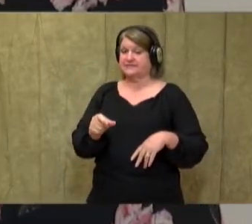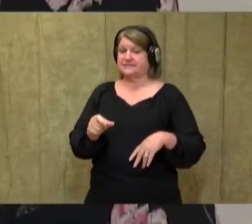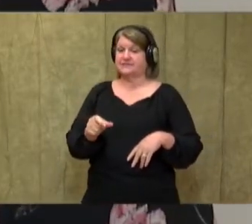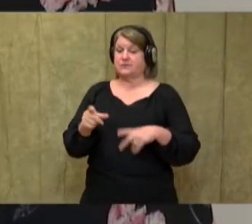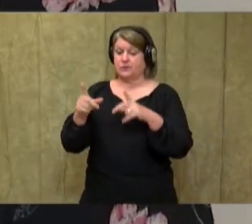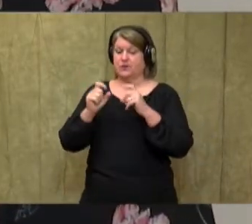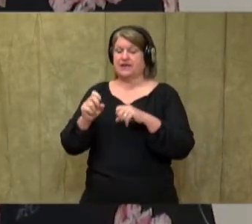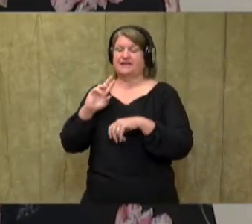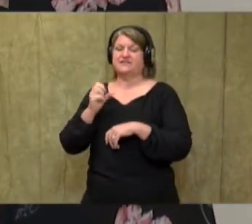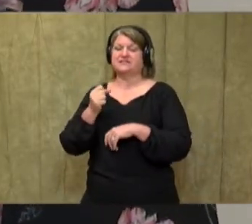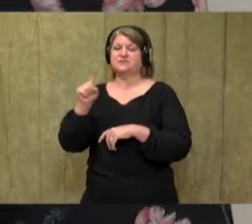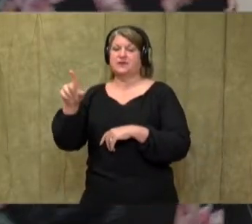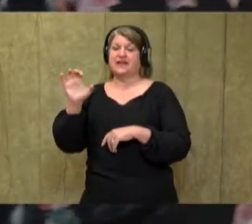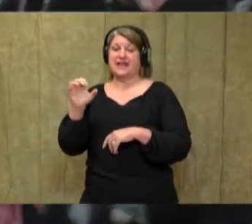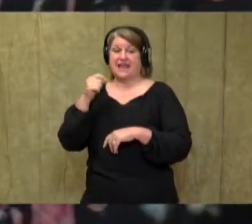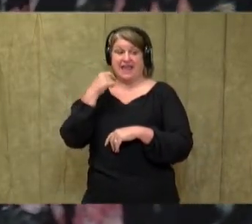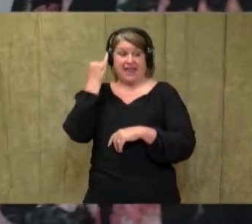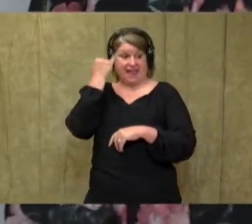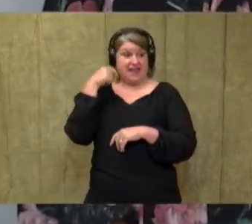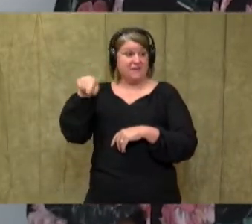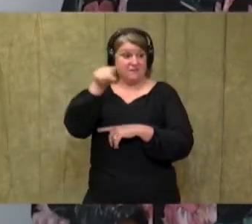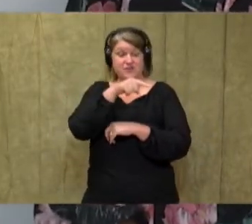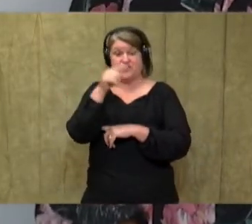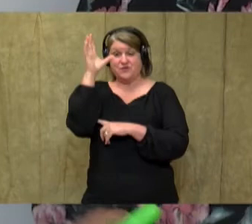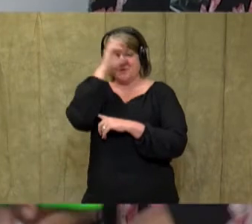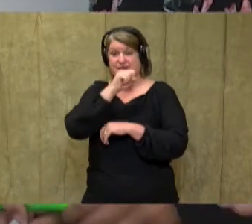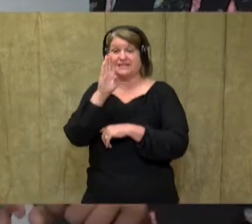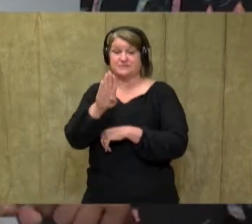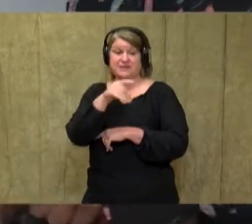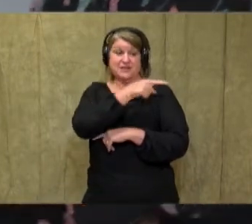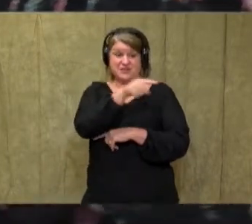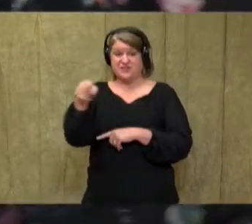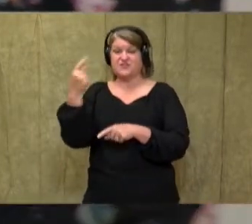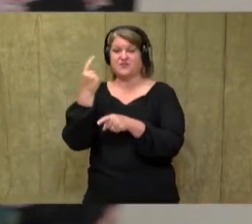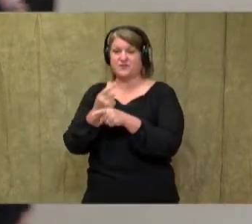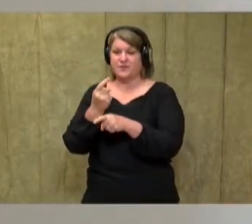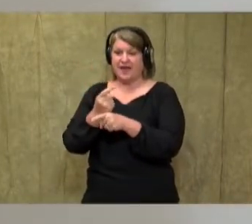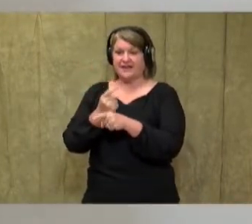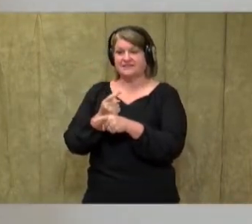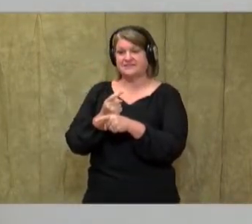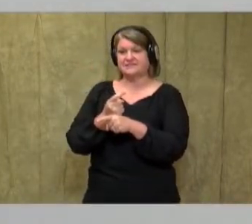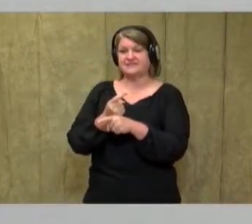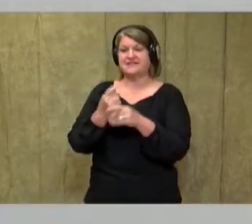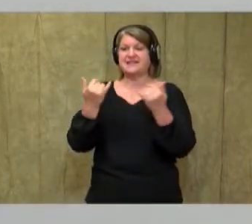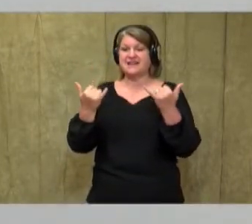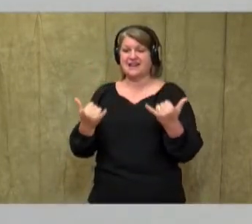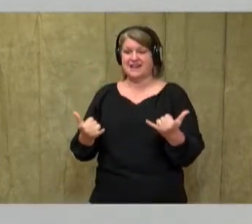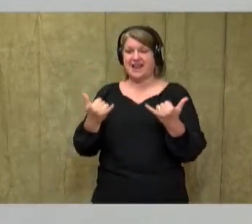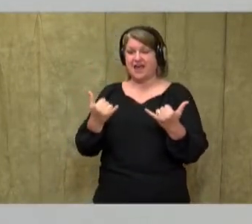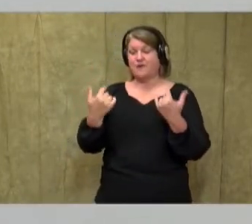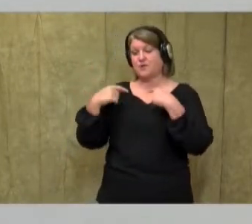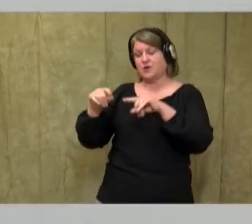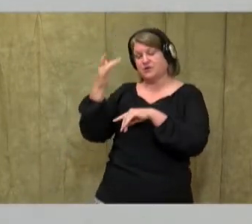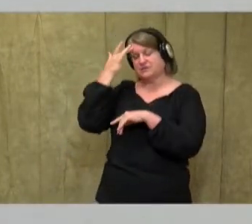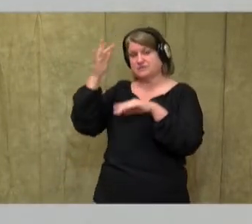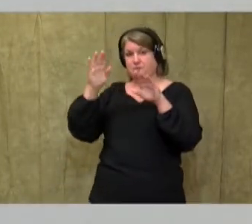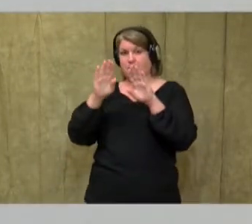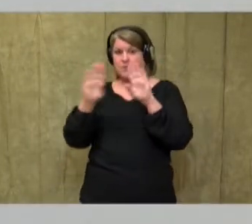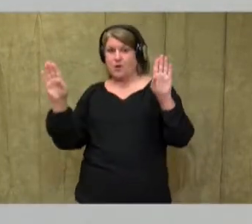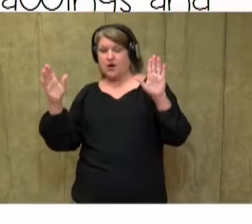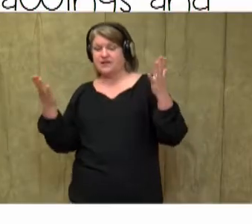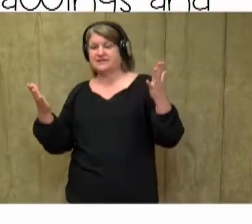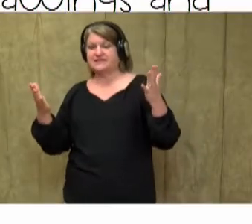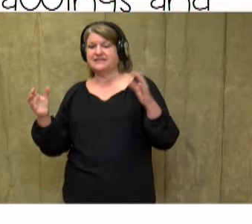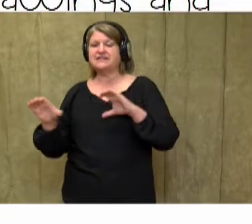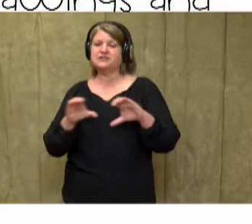you guess B, you're correct. All right. Now we're going to go to our smart board and